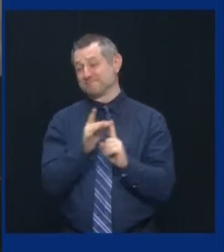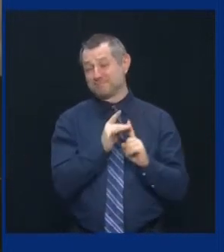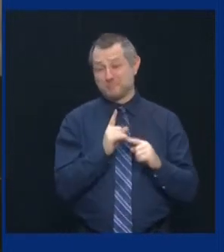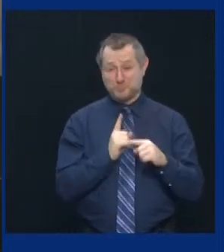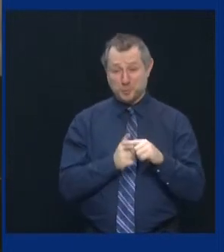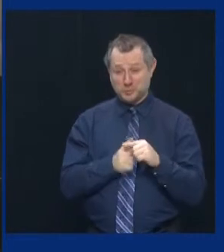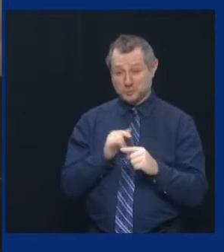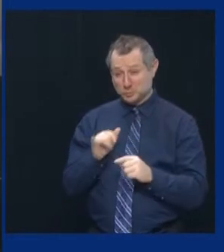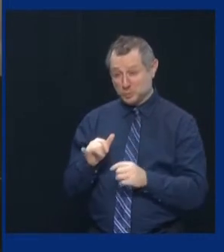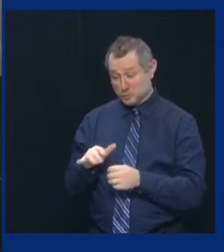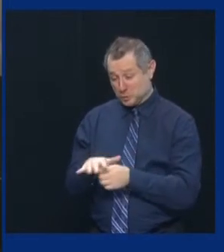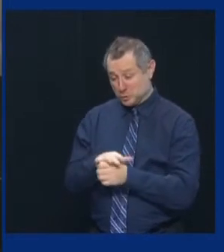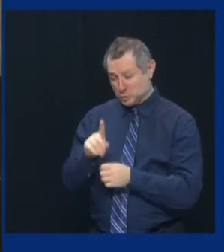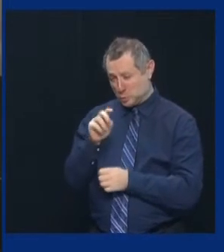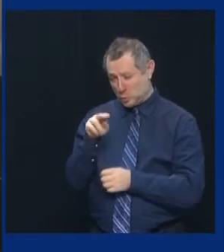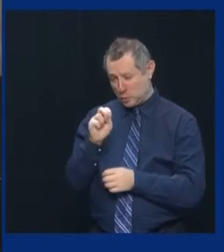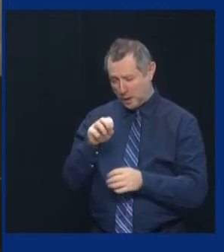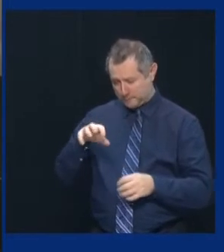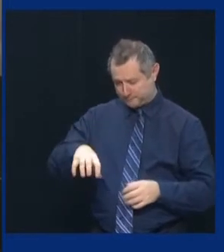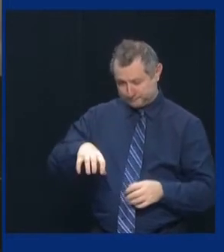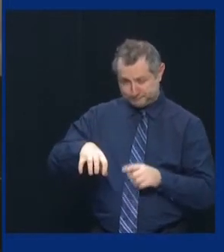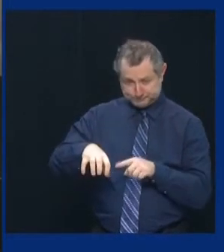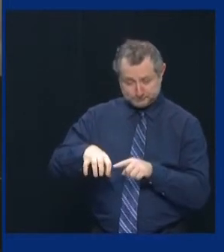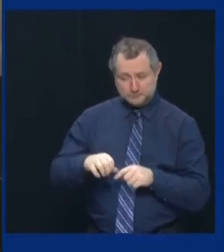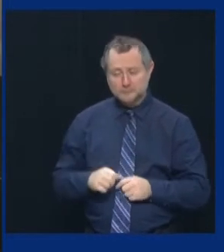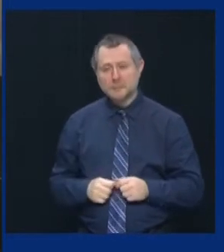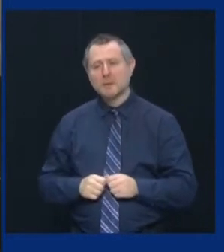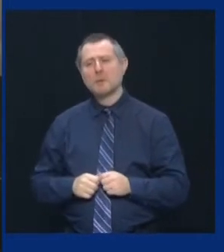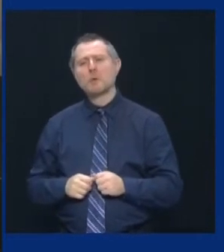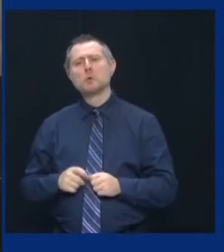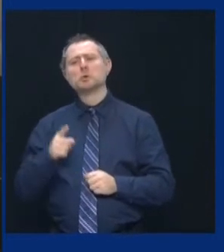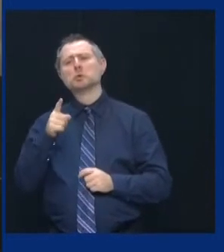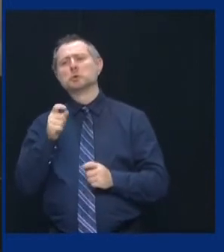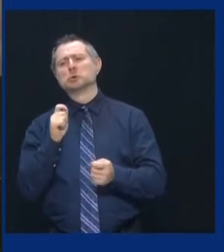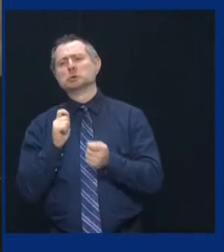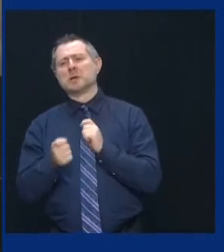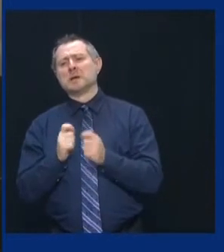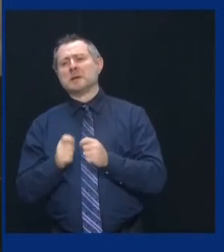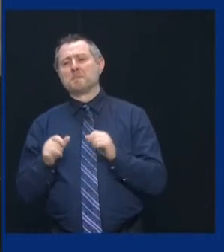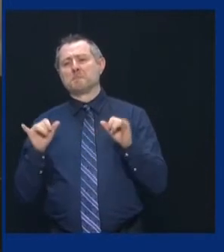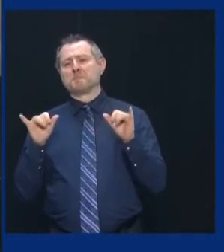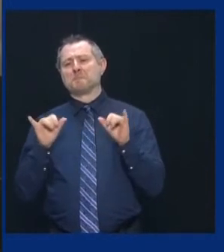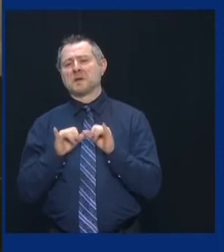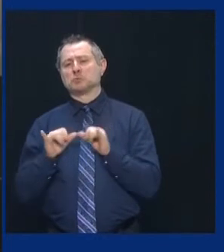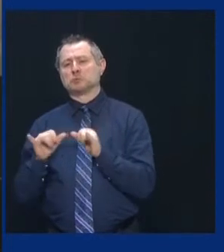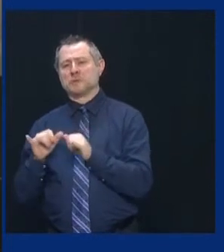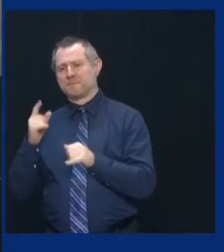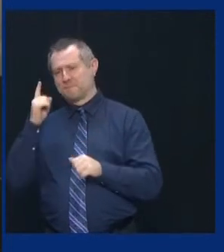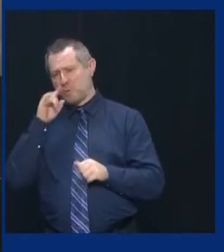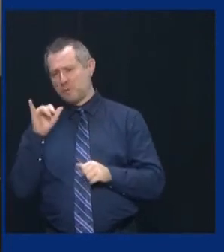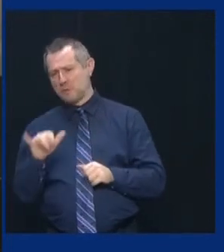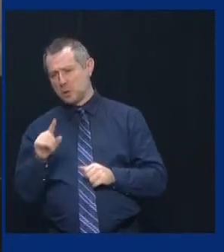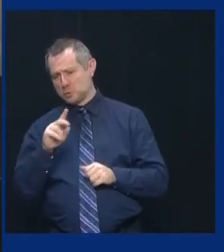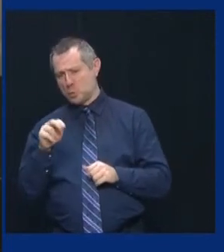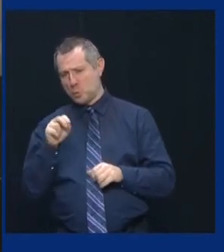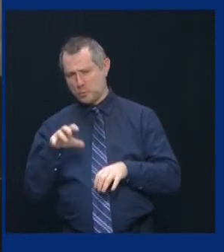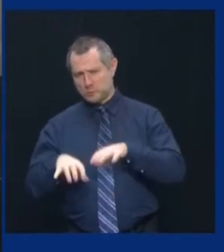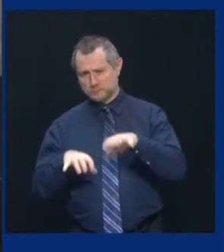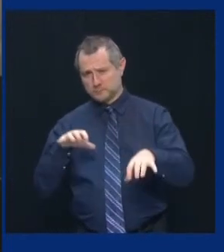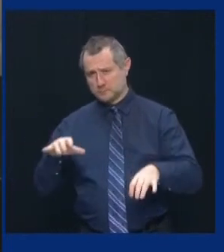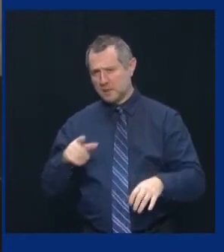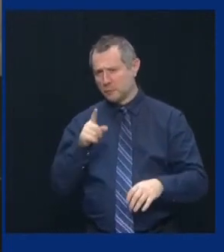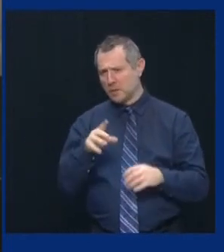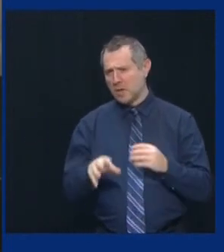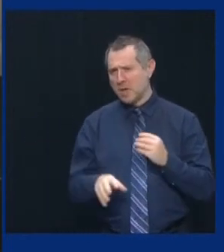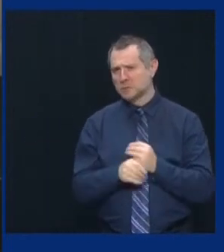across the state. I know that you have changed the metrics for those, adding hospitalizations